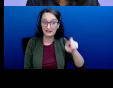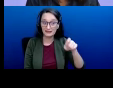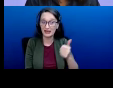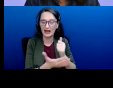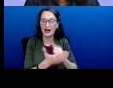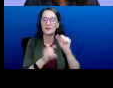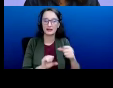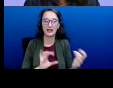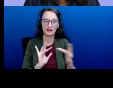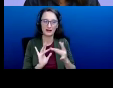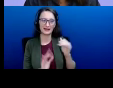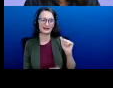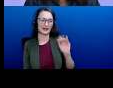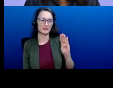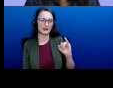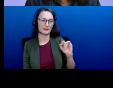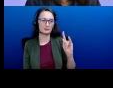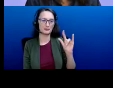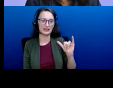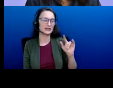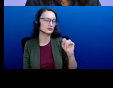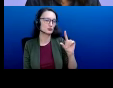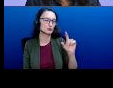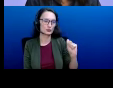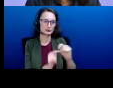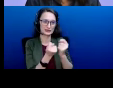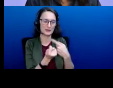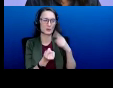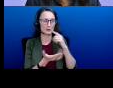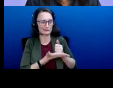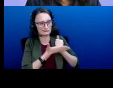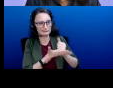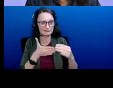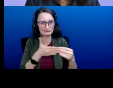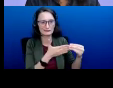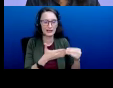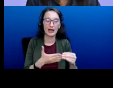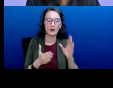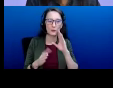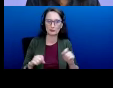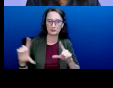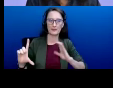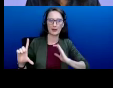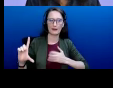as well, and we can guide you in the right direction. We'll have our contact information at the end.